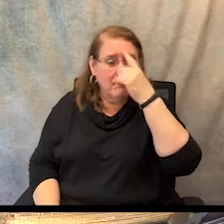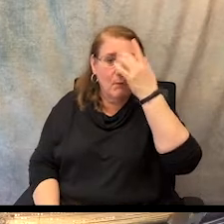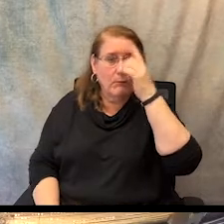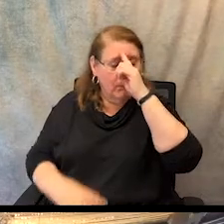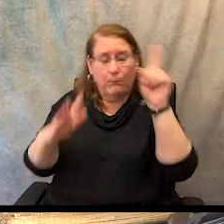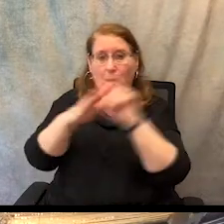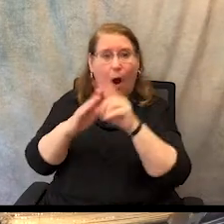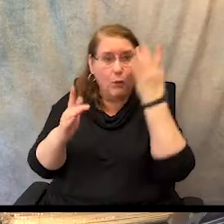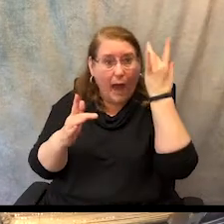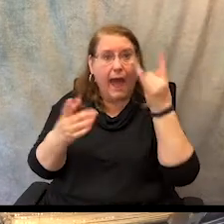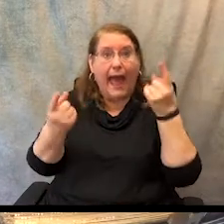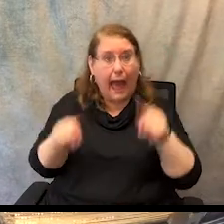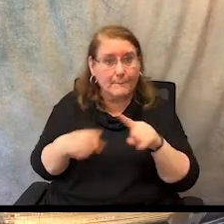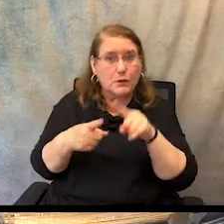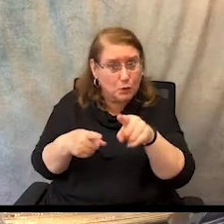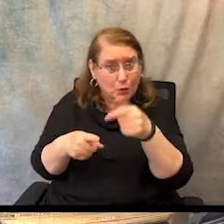you? Was it just an idea?